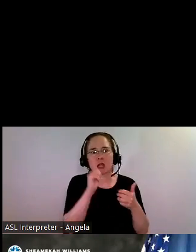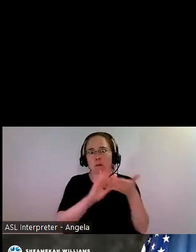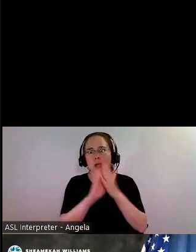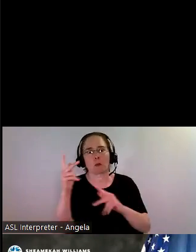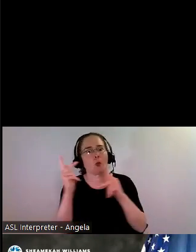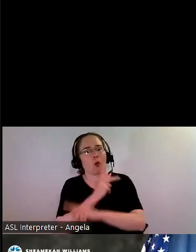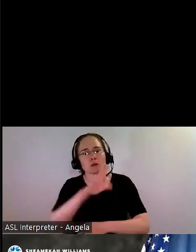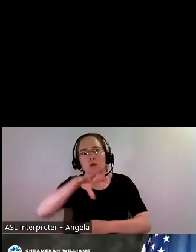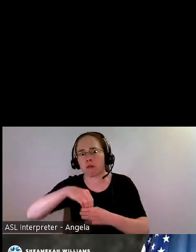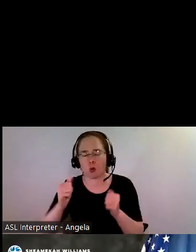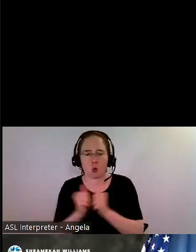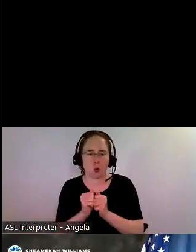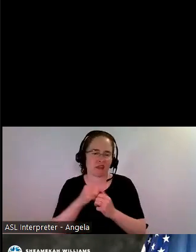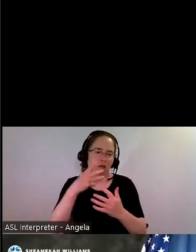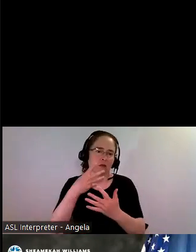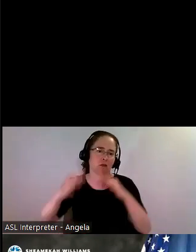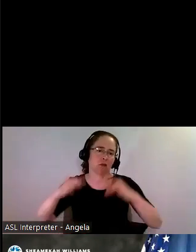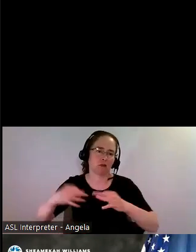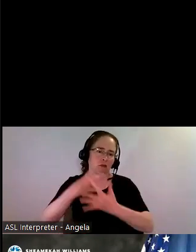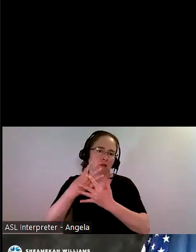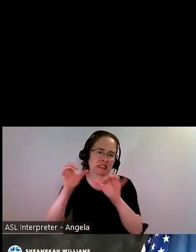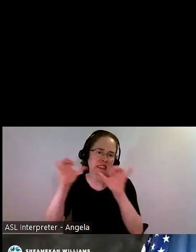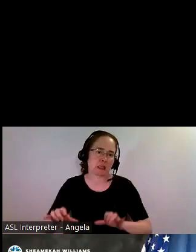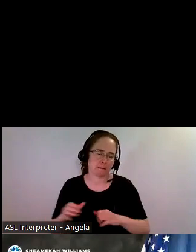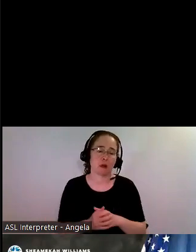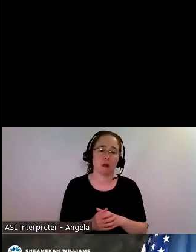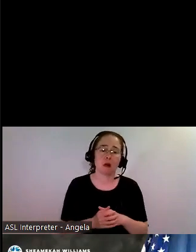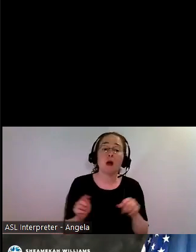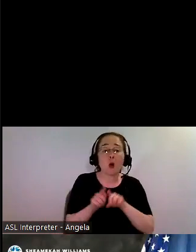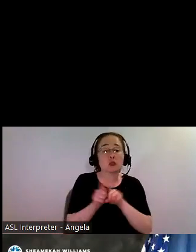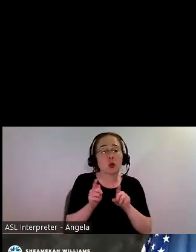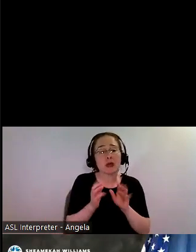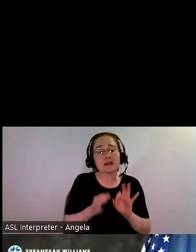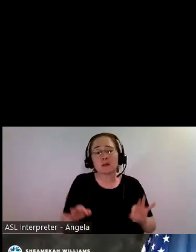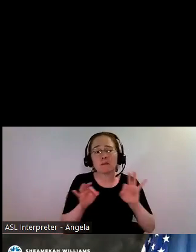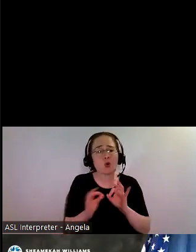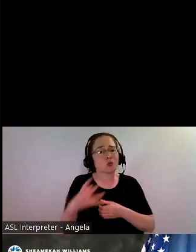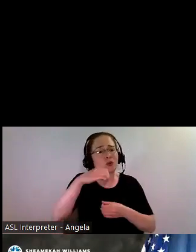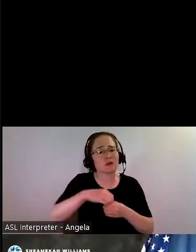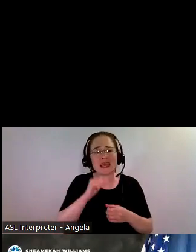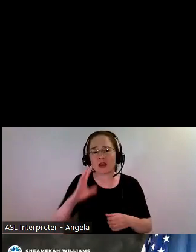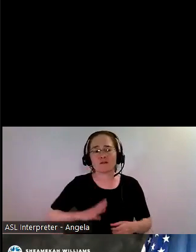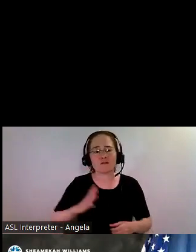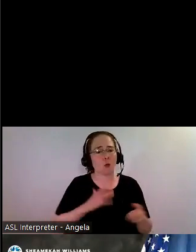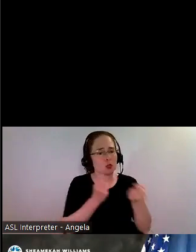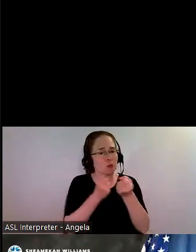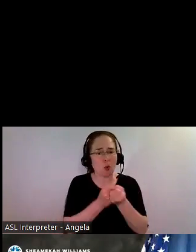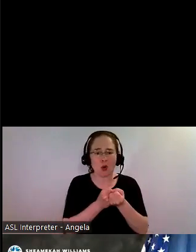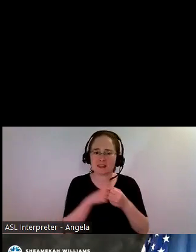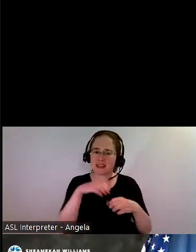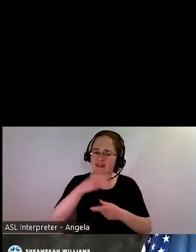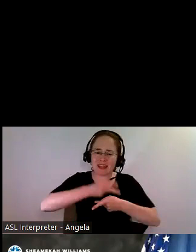criminal justice system. And then also the importance of engaging informal supports within the care planning process. You